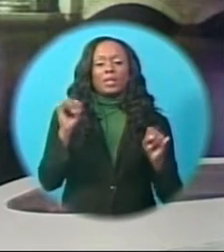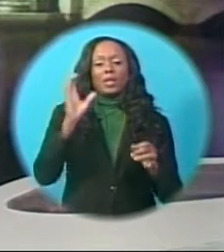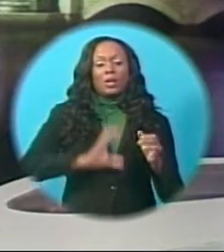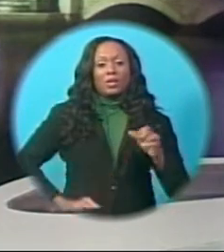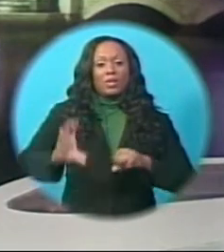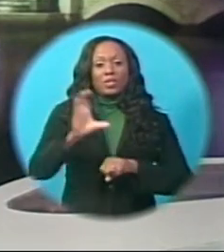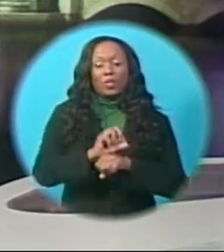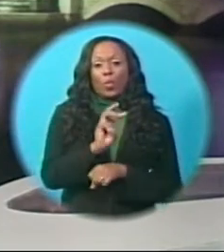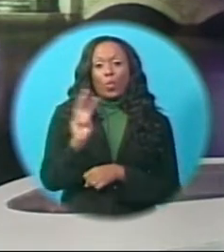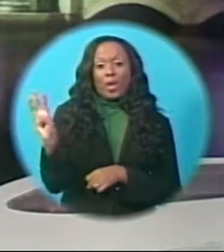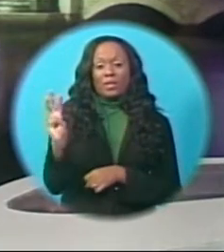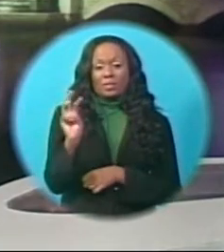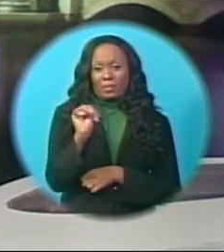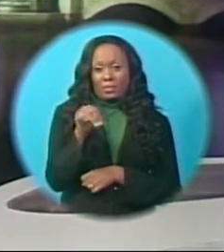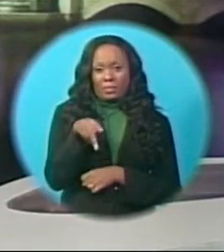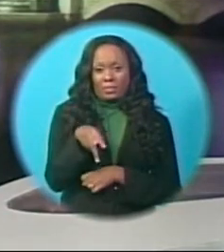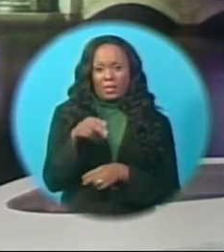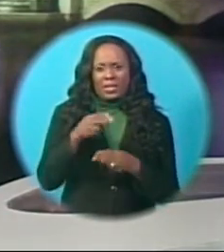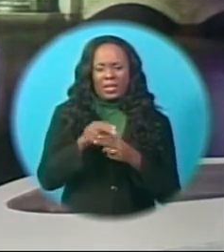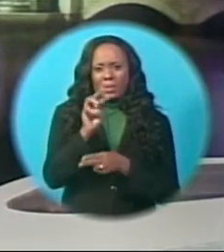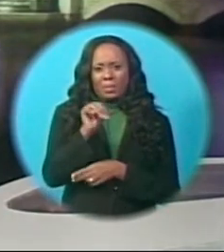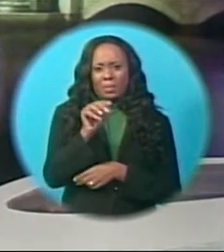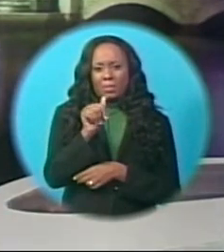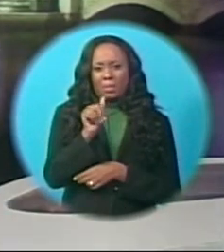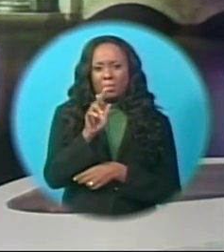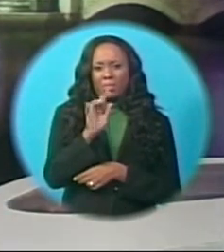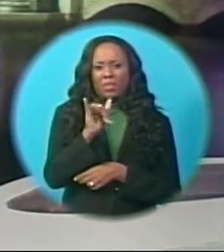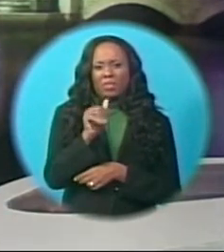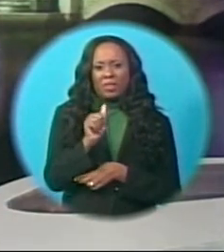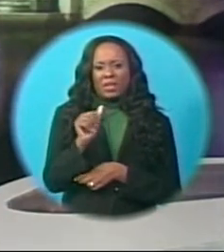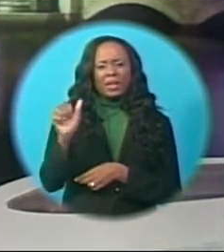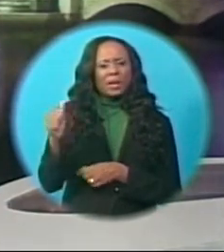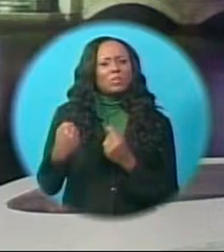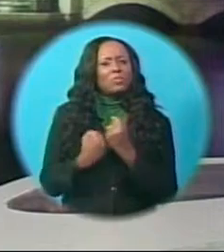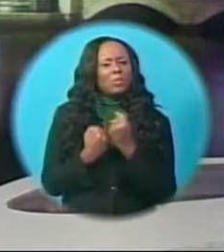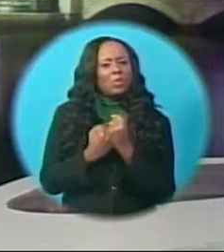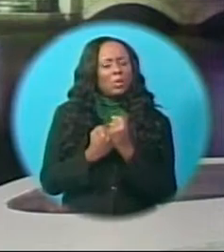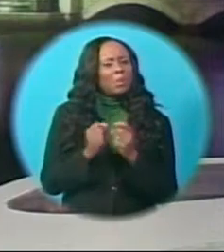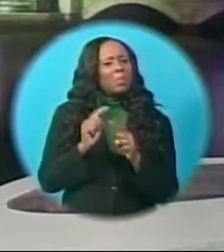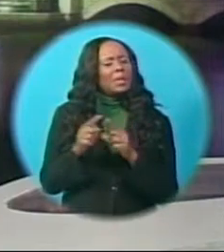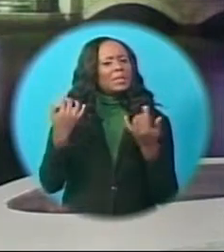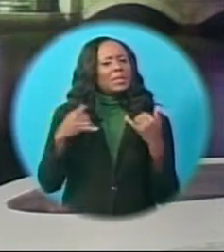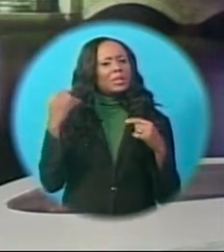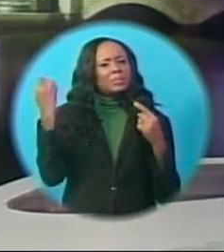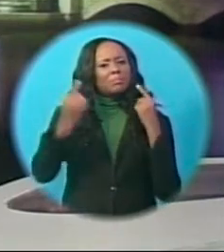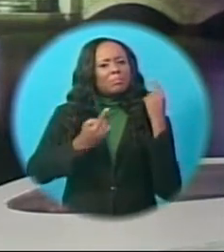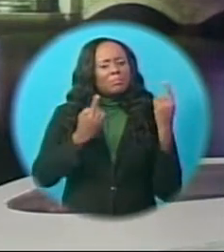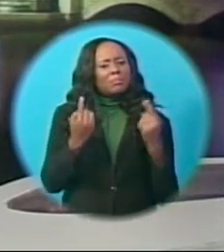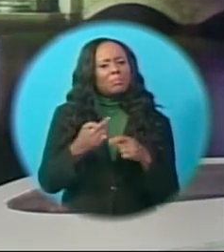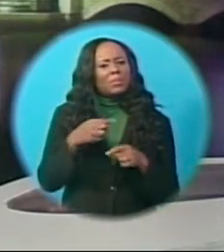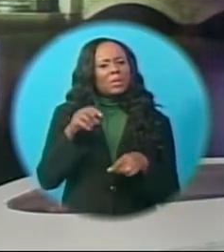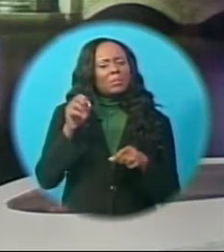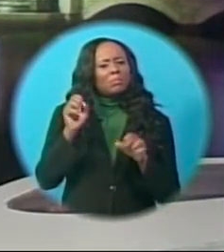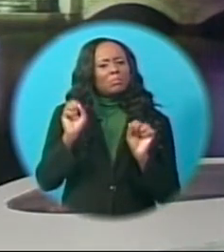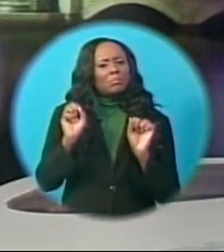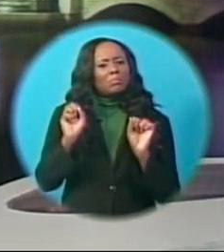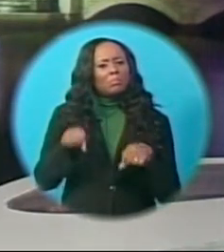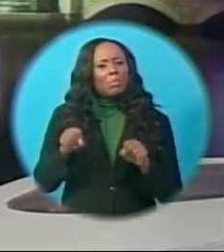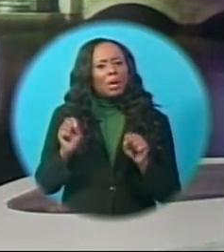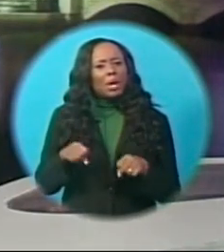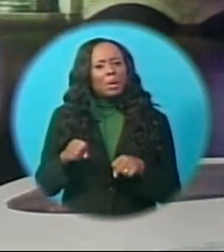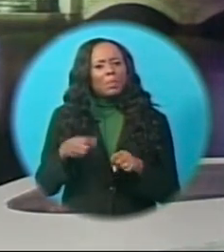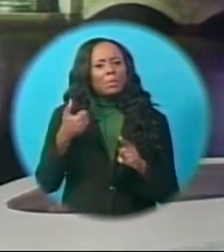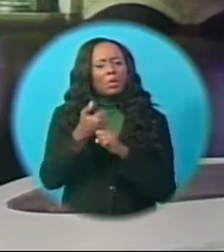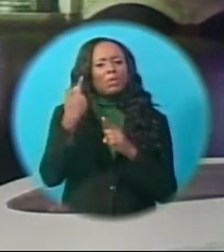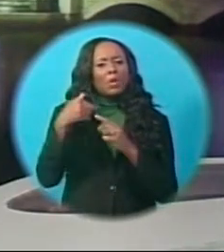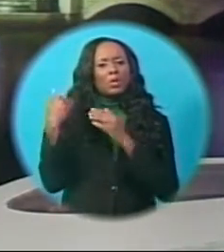Christchurch West MP Maria Agard has supported the budgetary proposals, but she's still concerned about the possible impact of the social